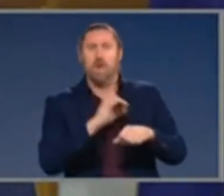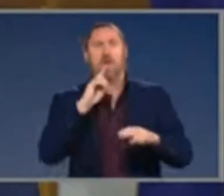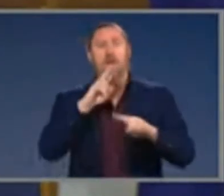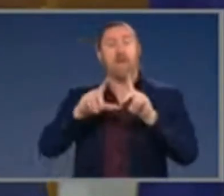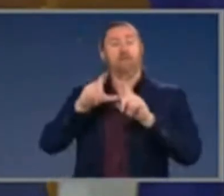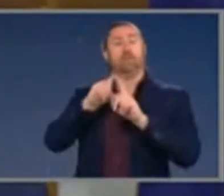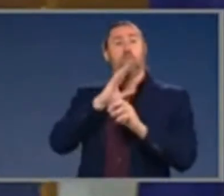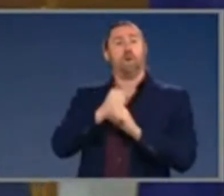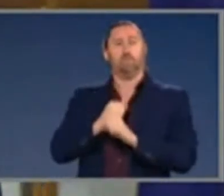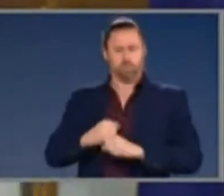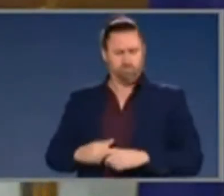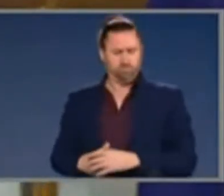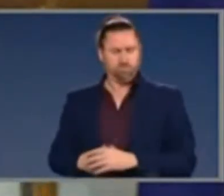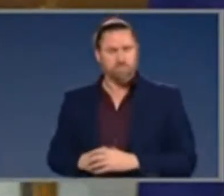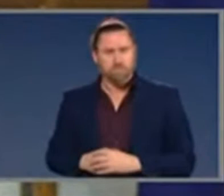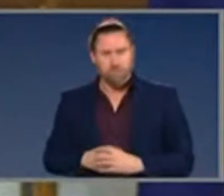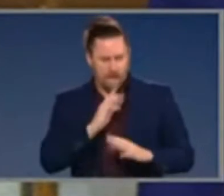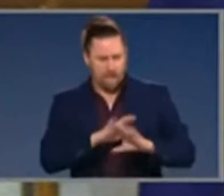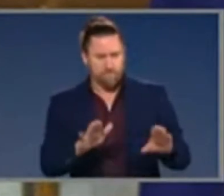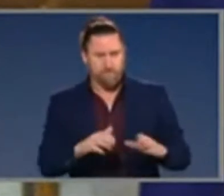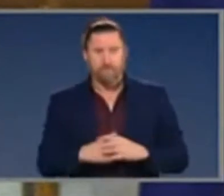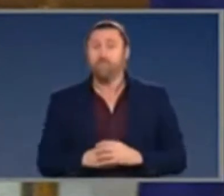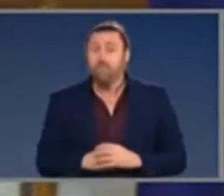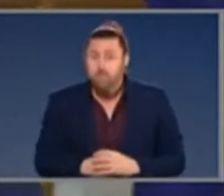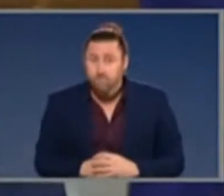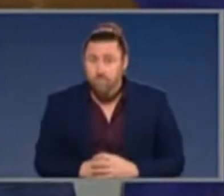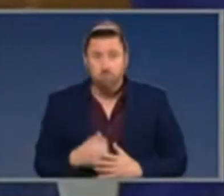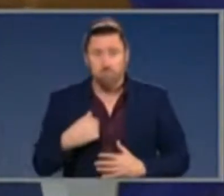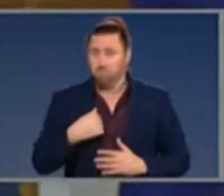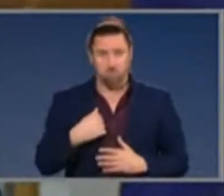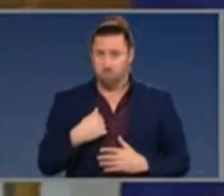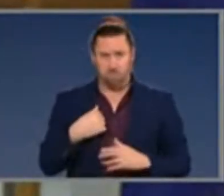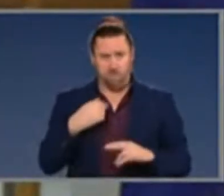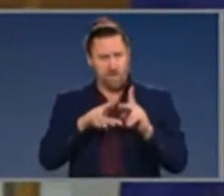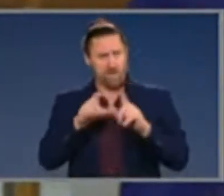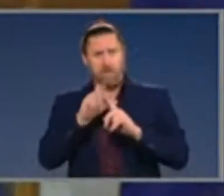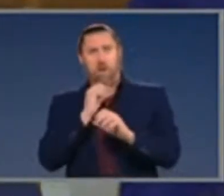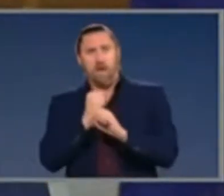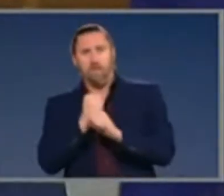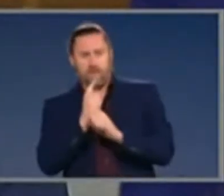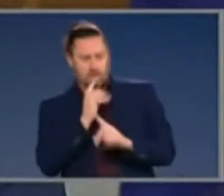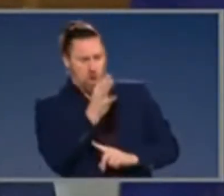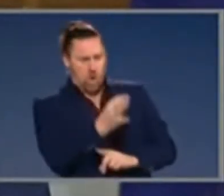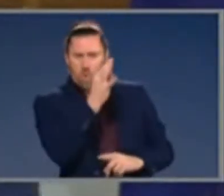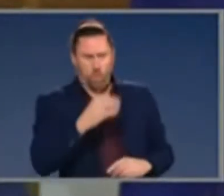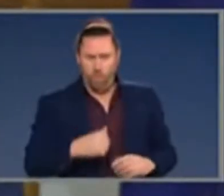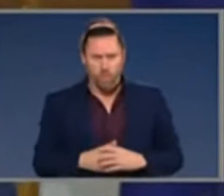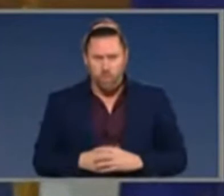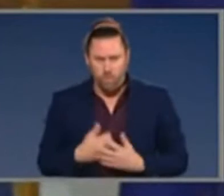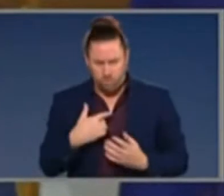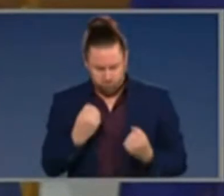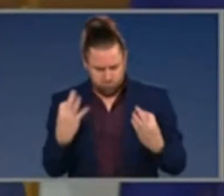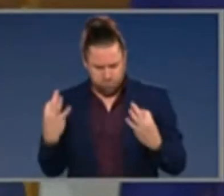that. Can you clarify that for us, please? So I have no evidence that the federal department has resisted that at all. The federal